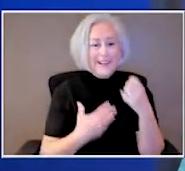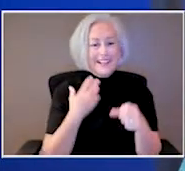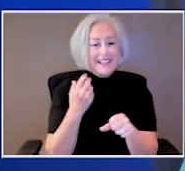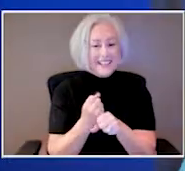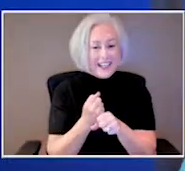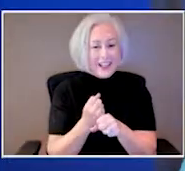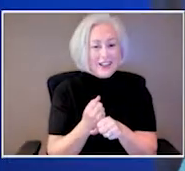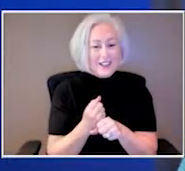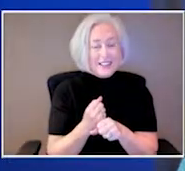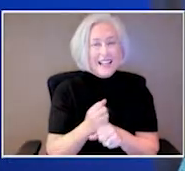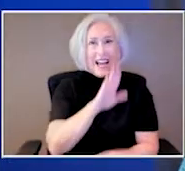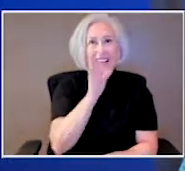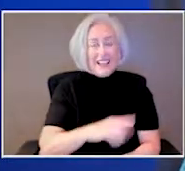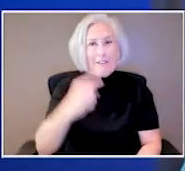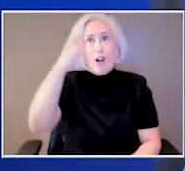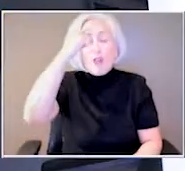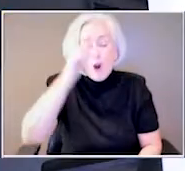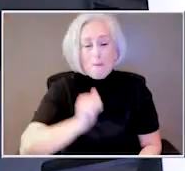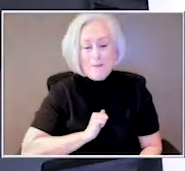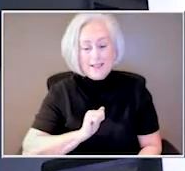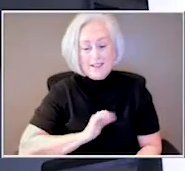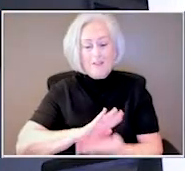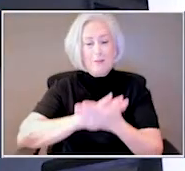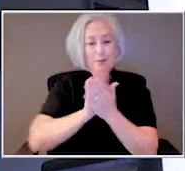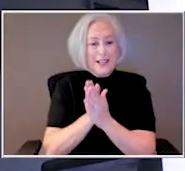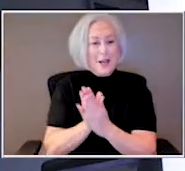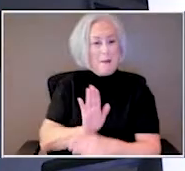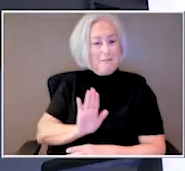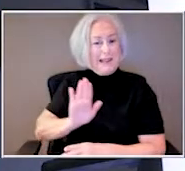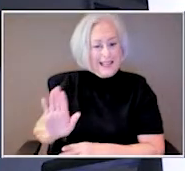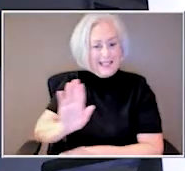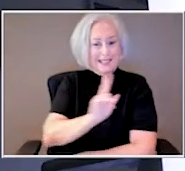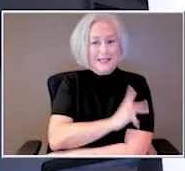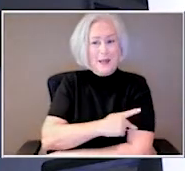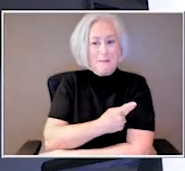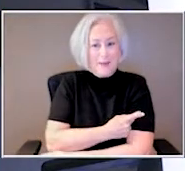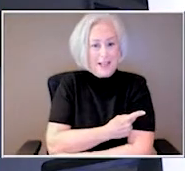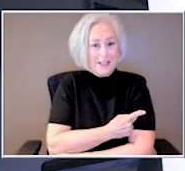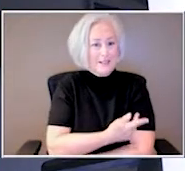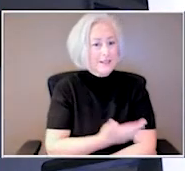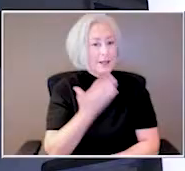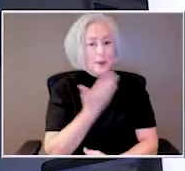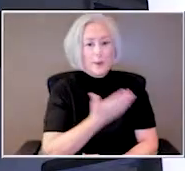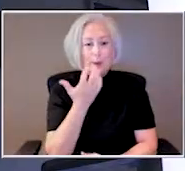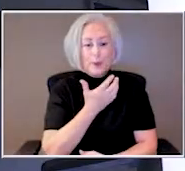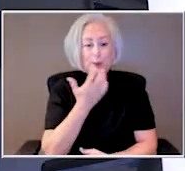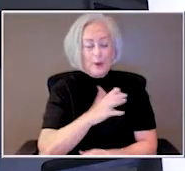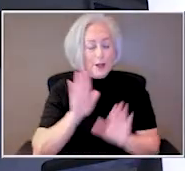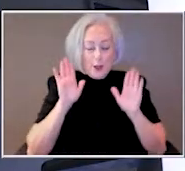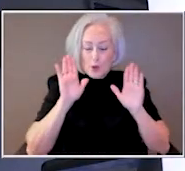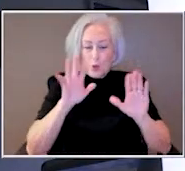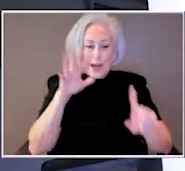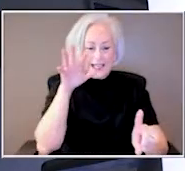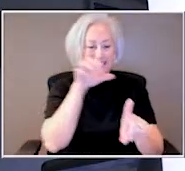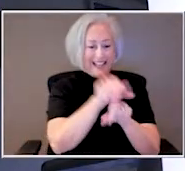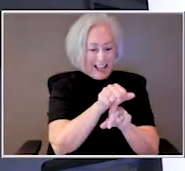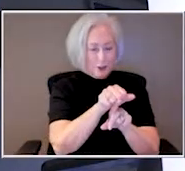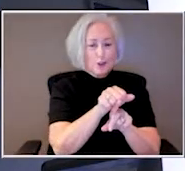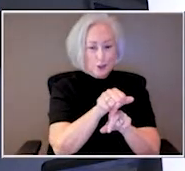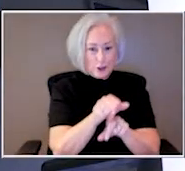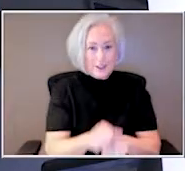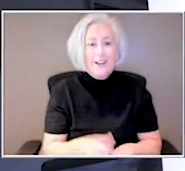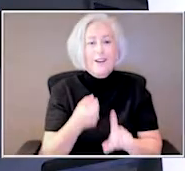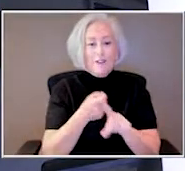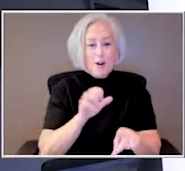that I would be one of his patients. That was a really great catch then, I guess, Yes. Dr. Rosenthal. Yes. By her orthopedist. What could have